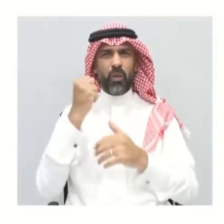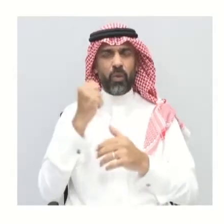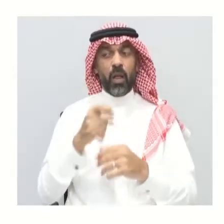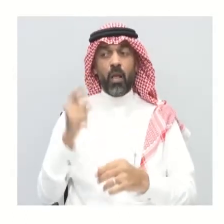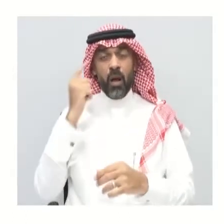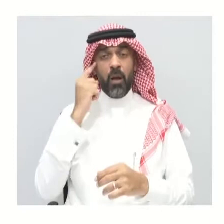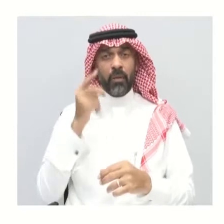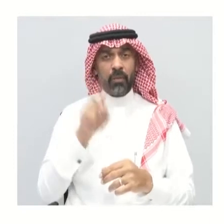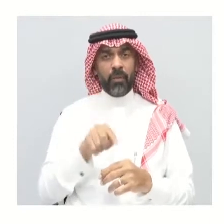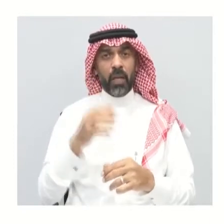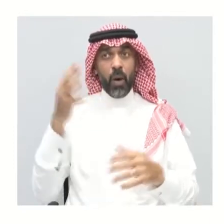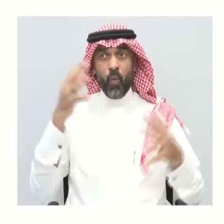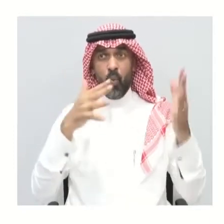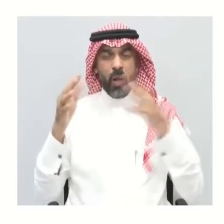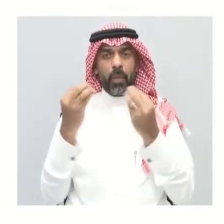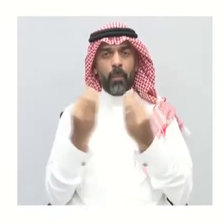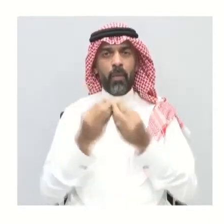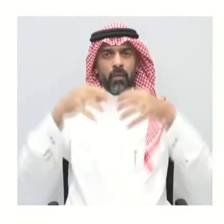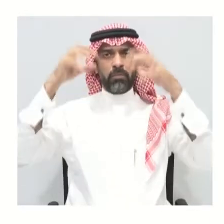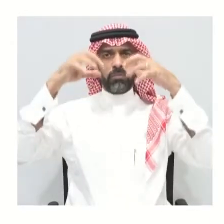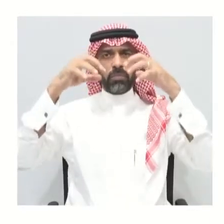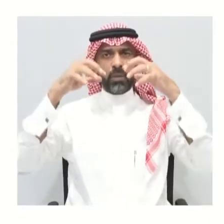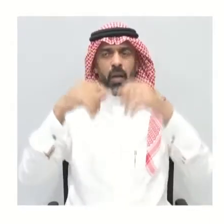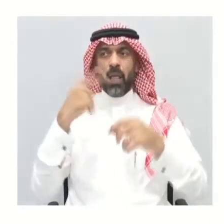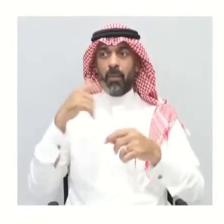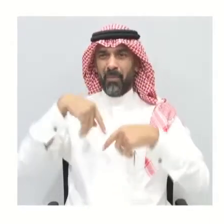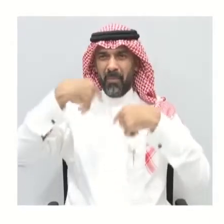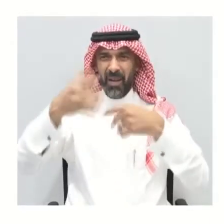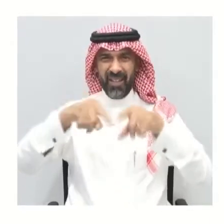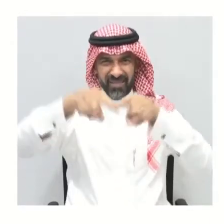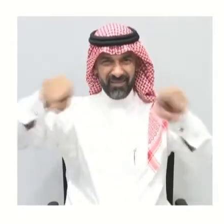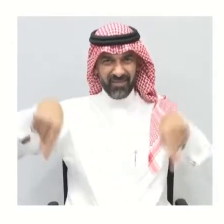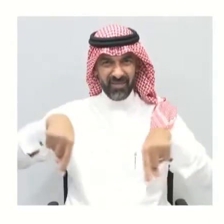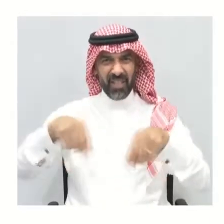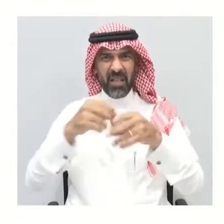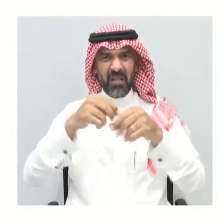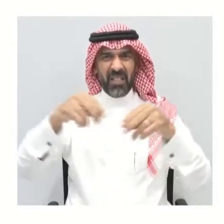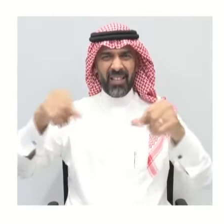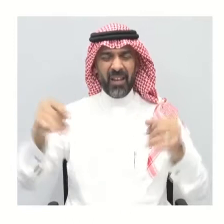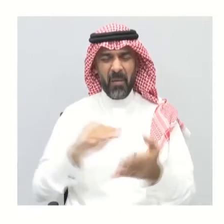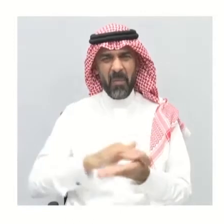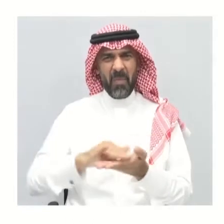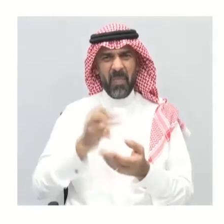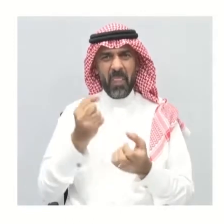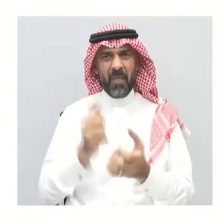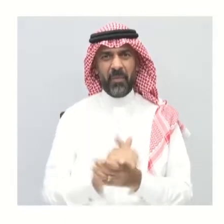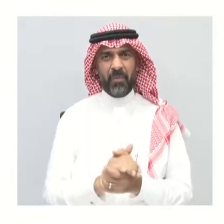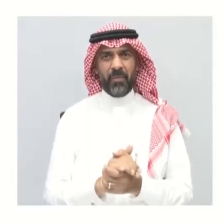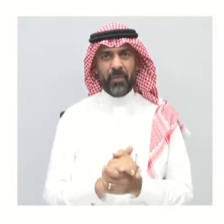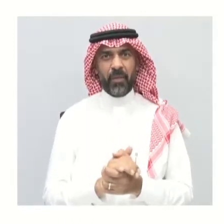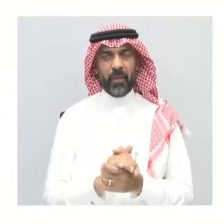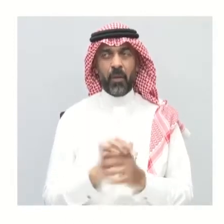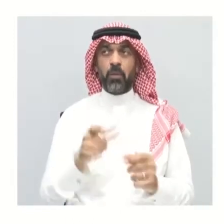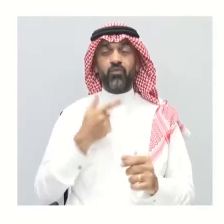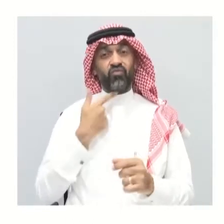also got rainy and the yard got muddy too. We still enjoyed the